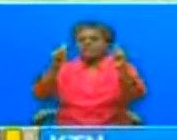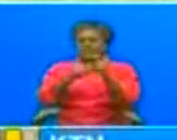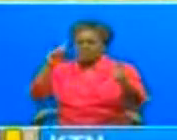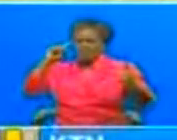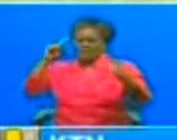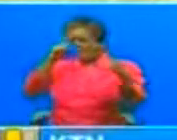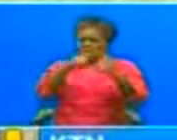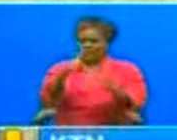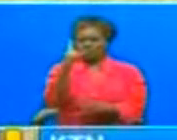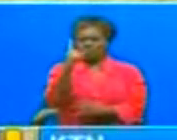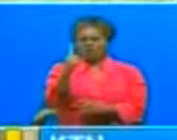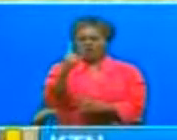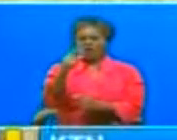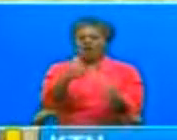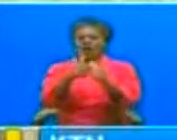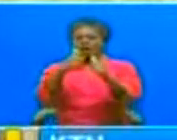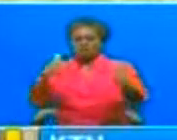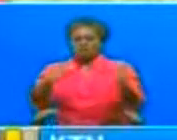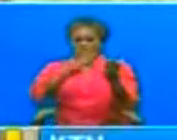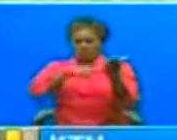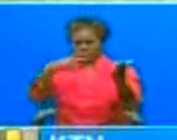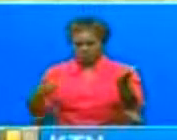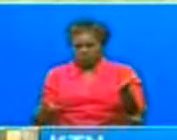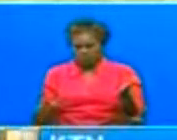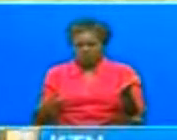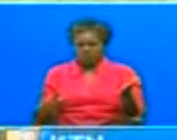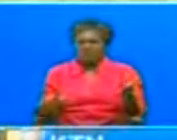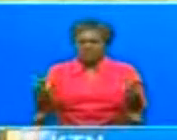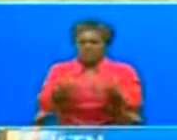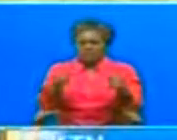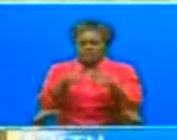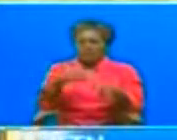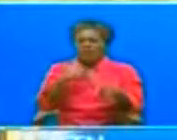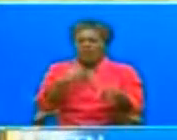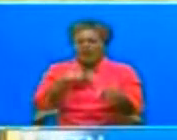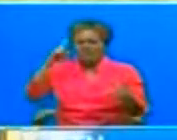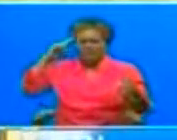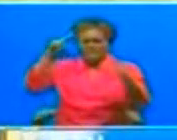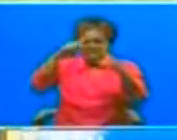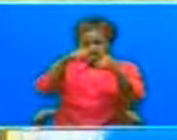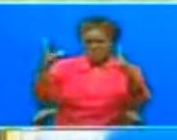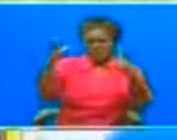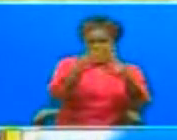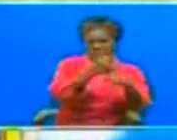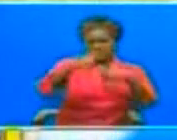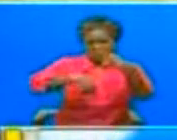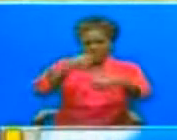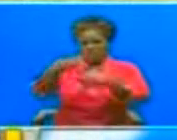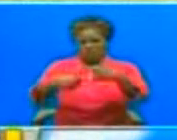is simple: to avoid relegation, keep afloat, and then set other ambitions in the subsequent seasons.